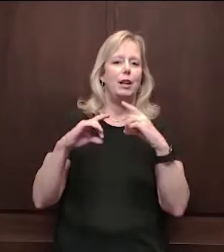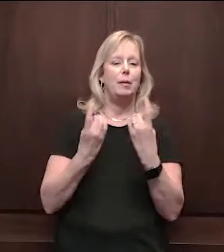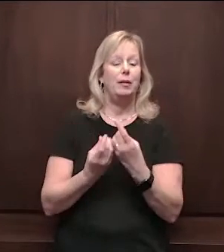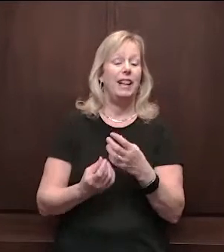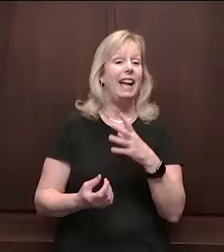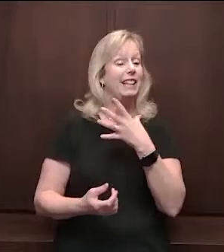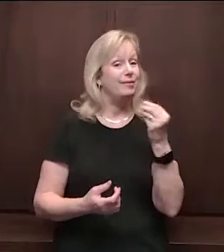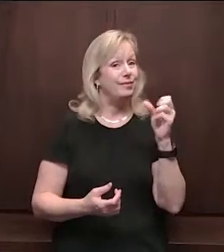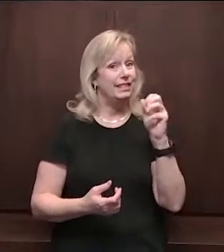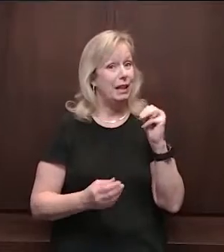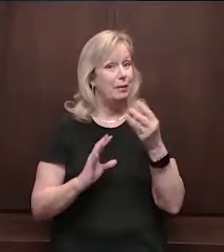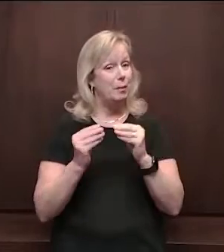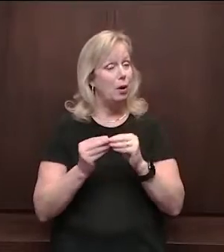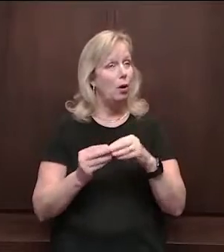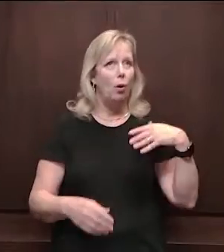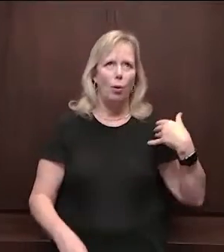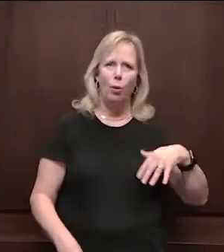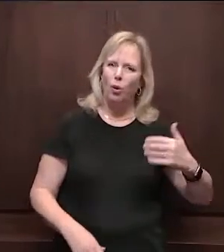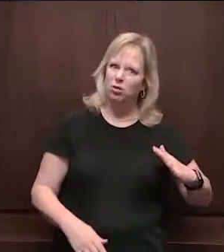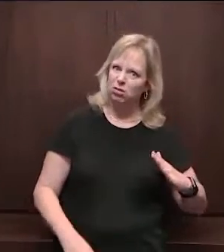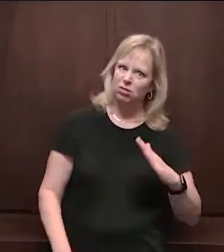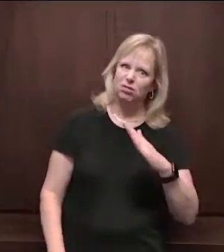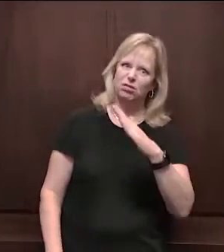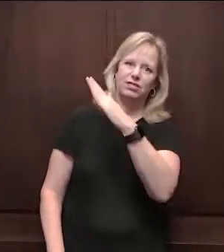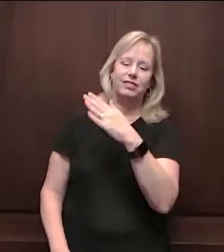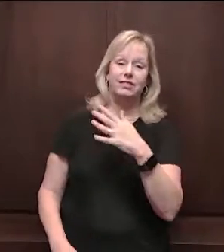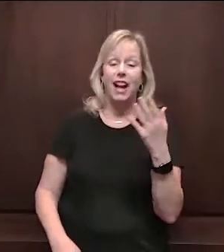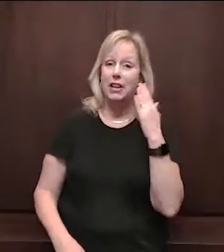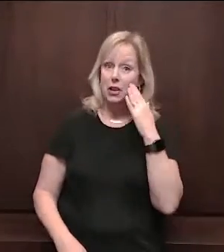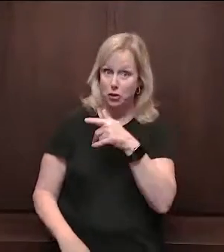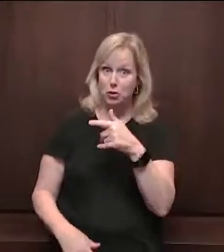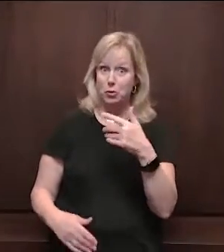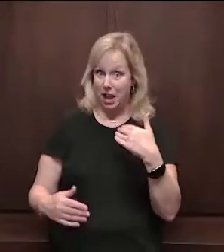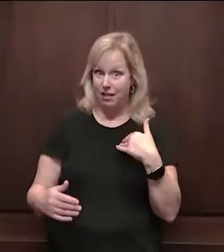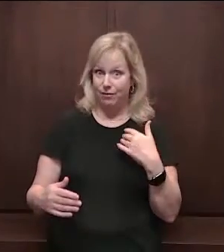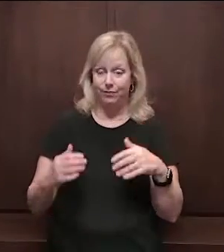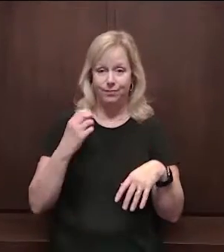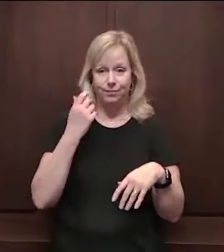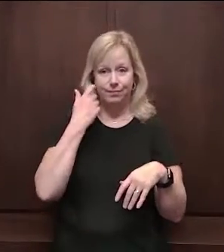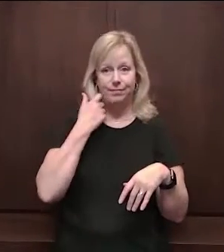definitely increasing, and so I know you got them. Today